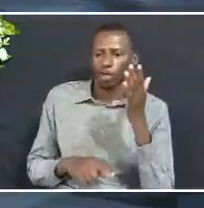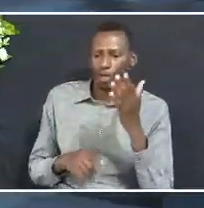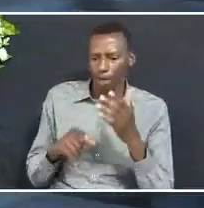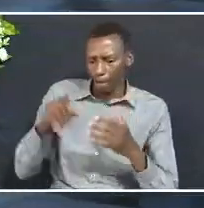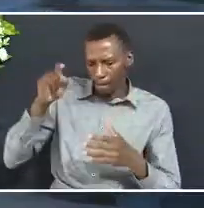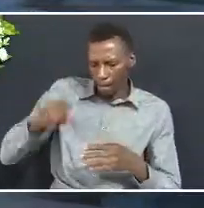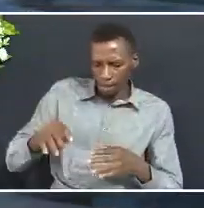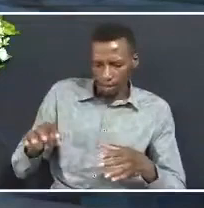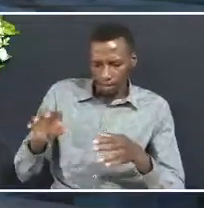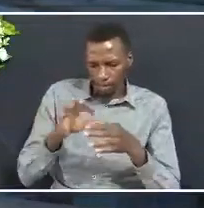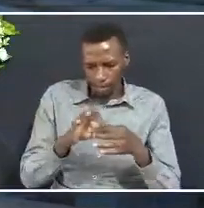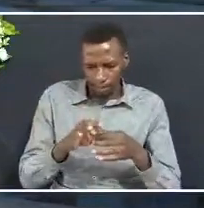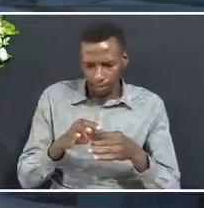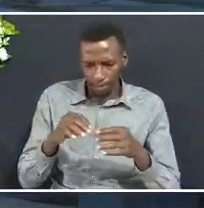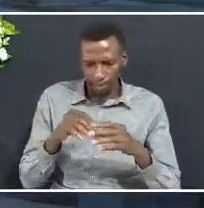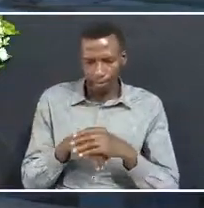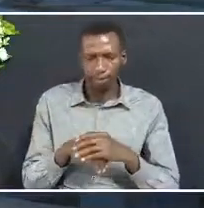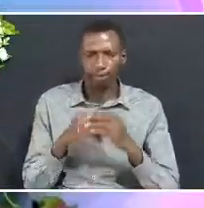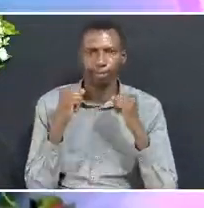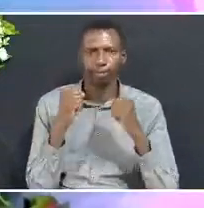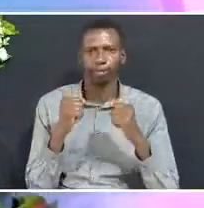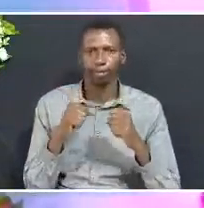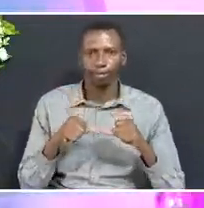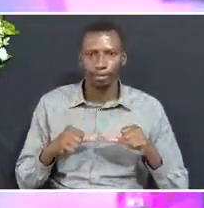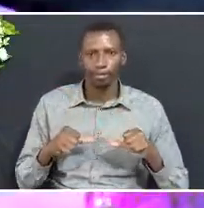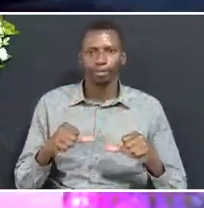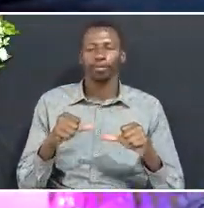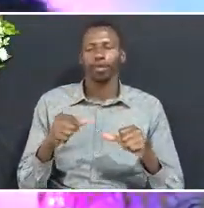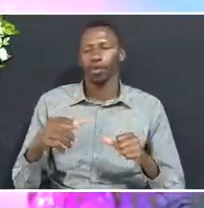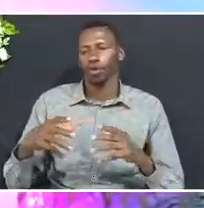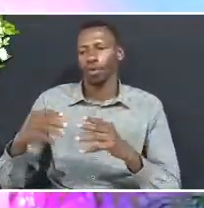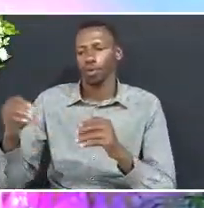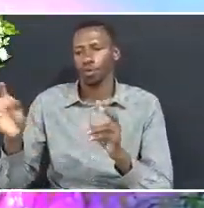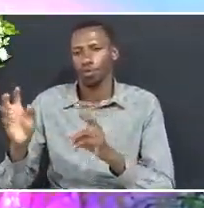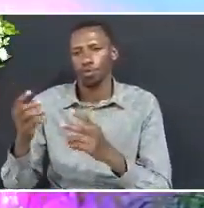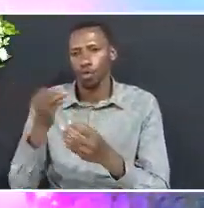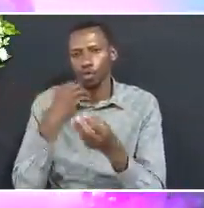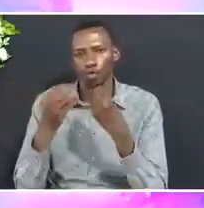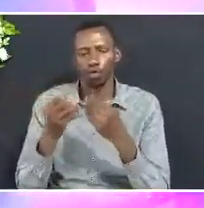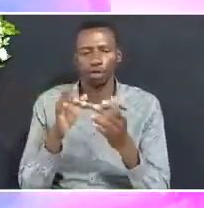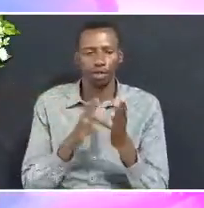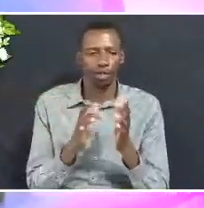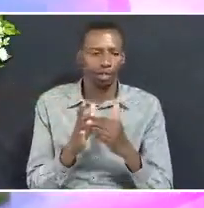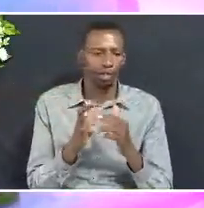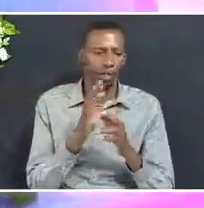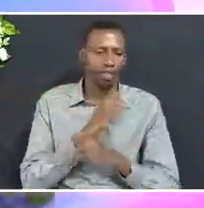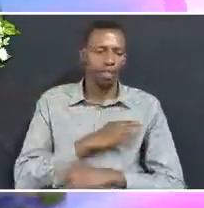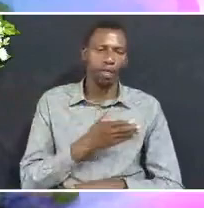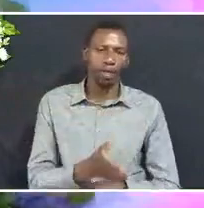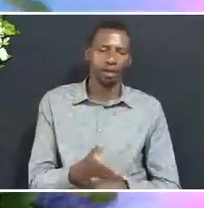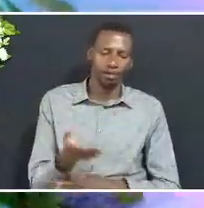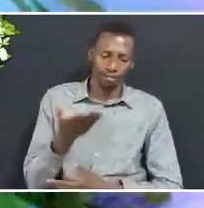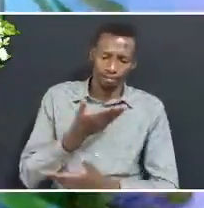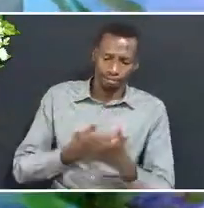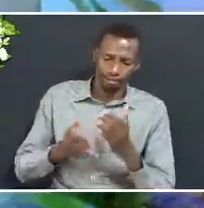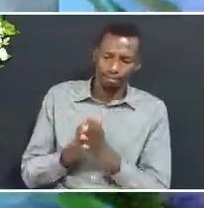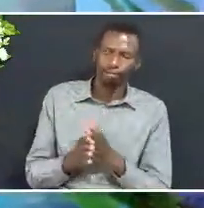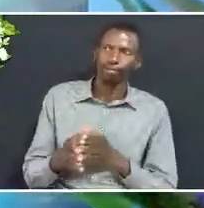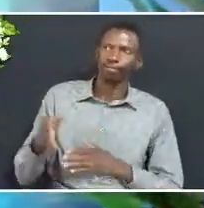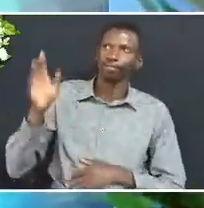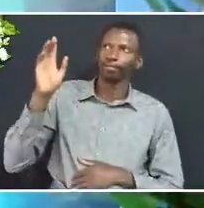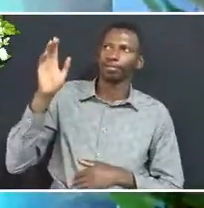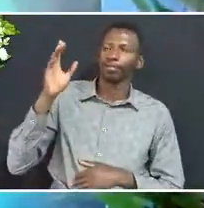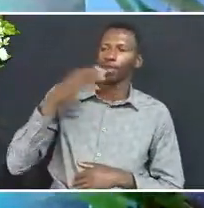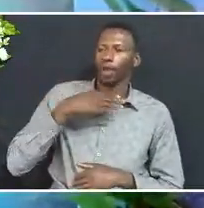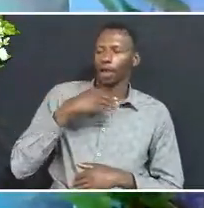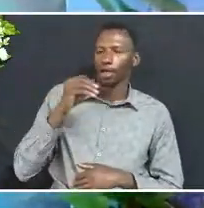strength for me to continue ministry. They went to seek for food. Jesus paused here to commune with God and to be